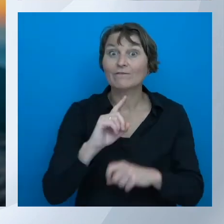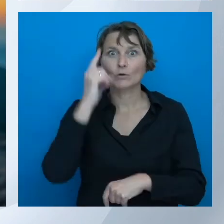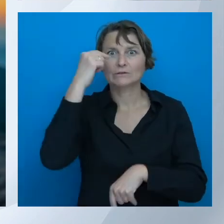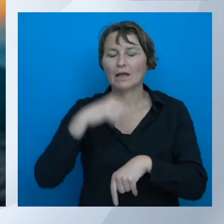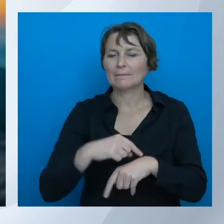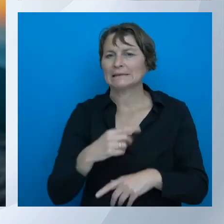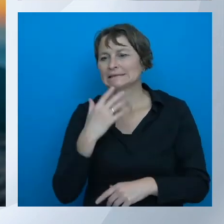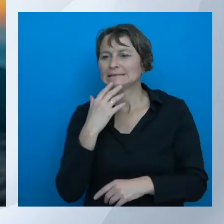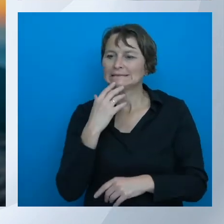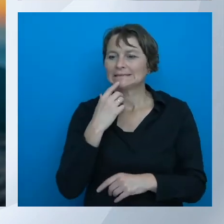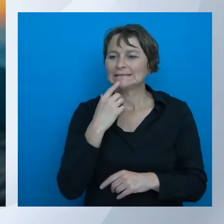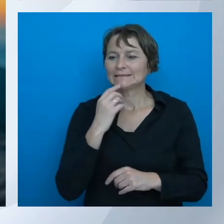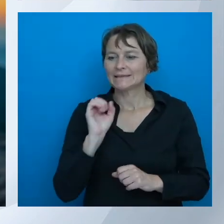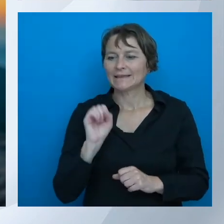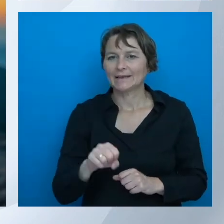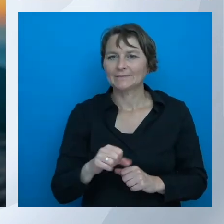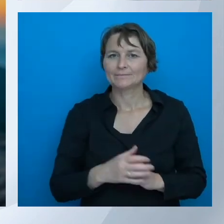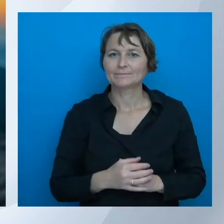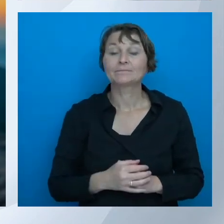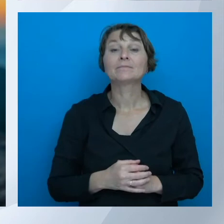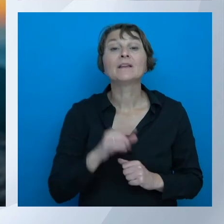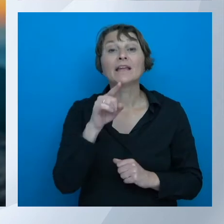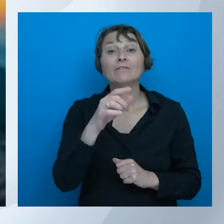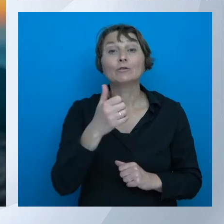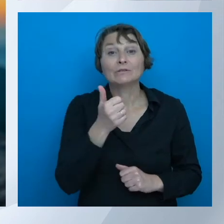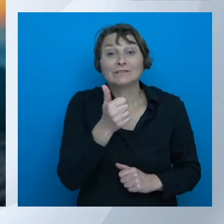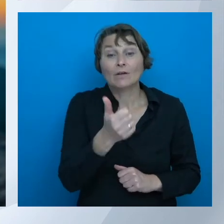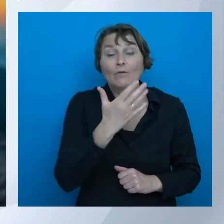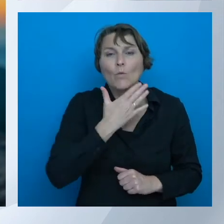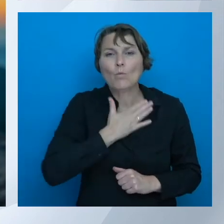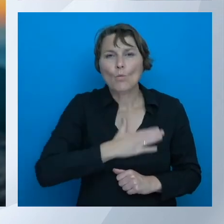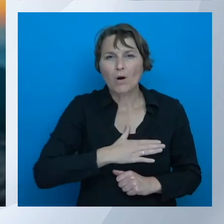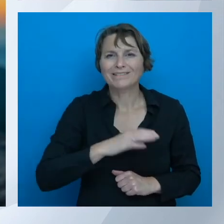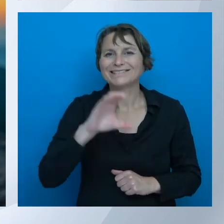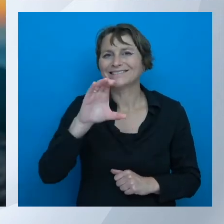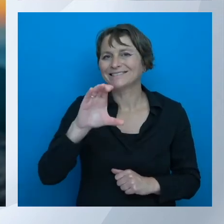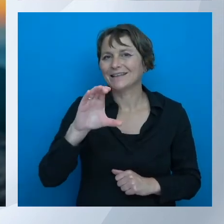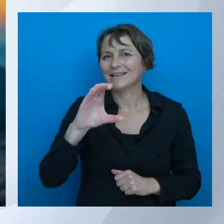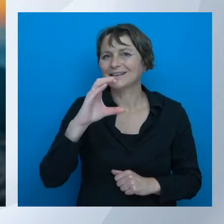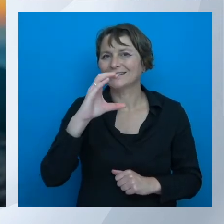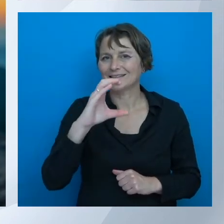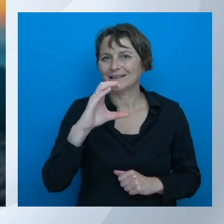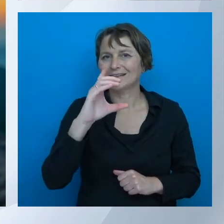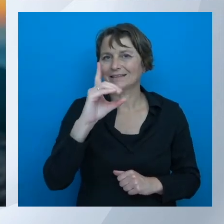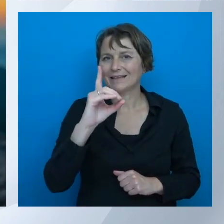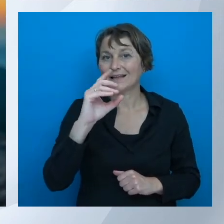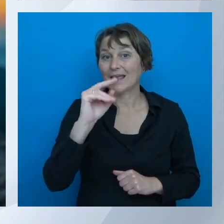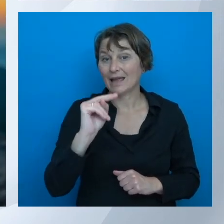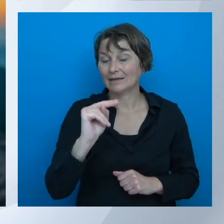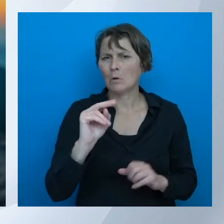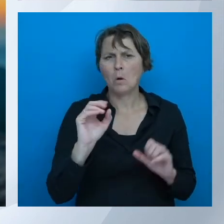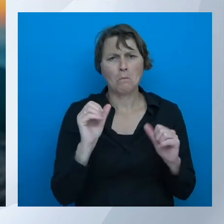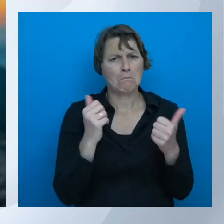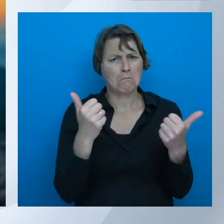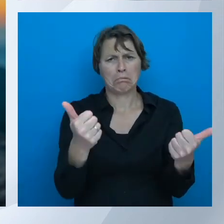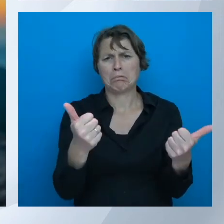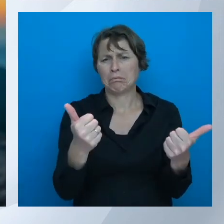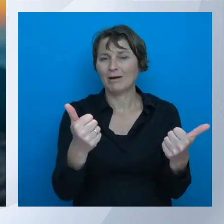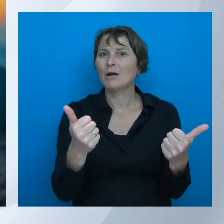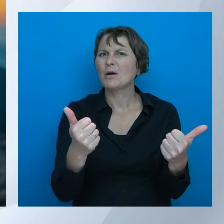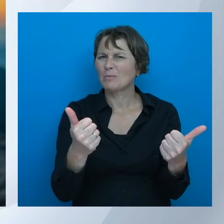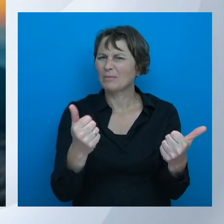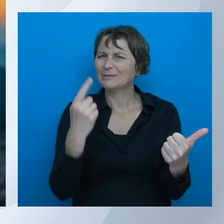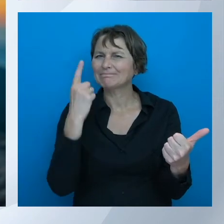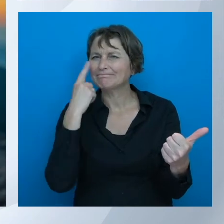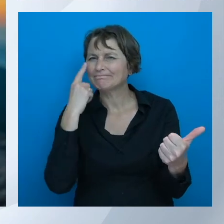with CDN, it's really awesome, it's really quick. However, be aware that some policies that you have in